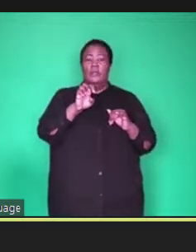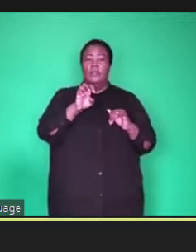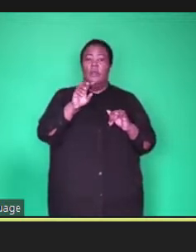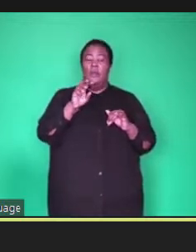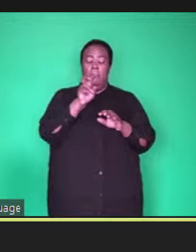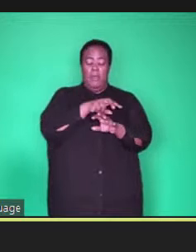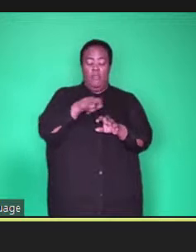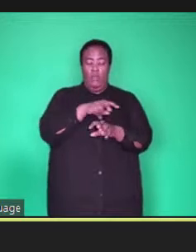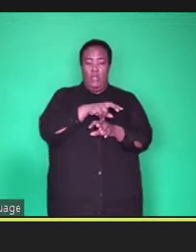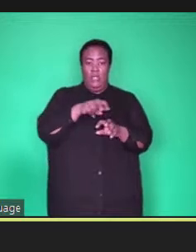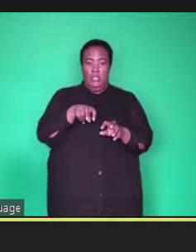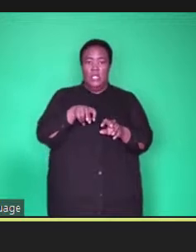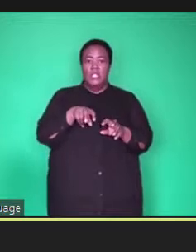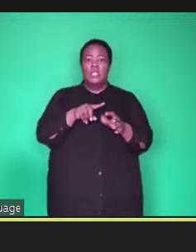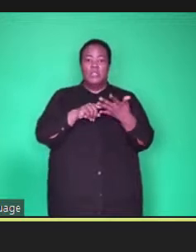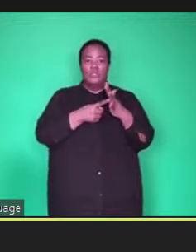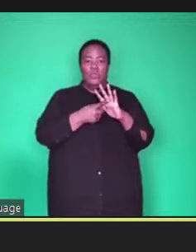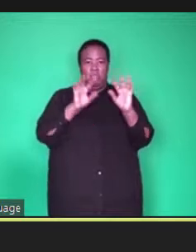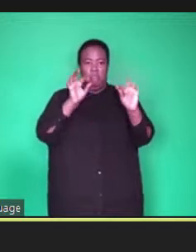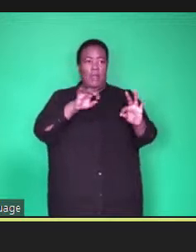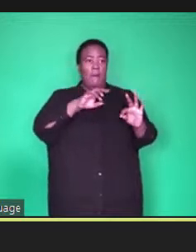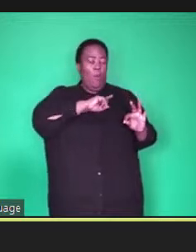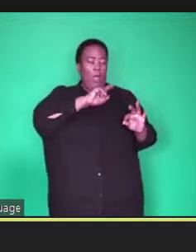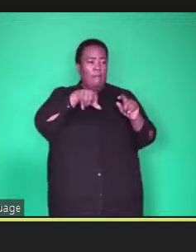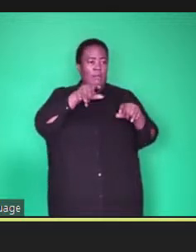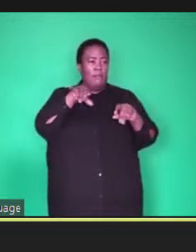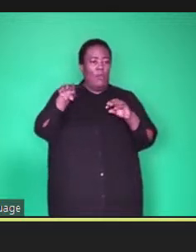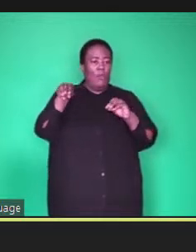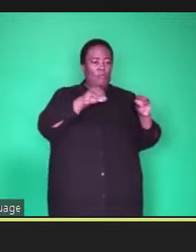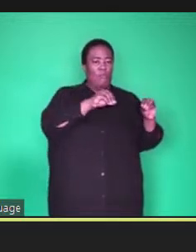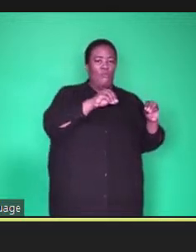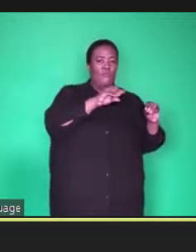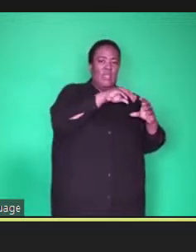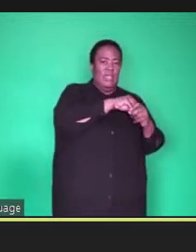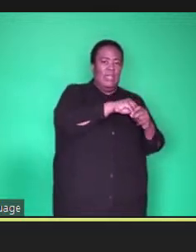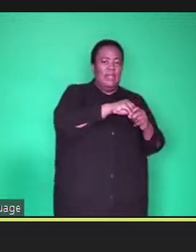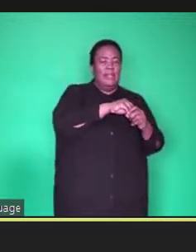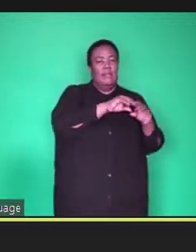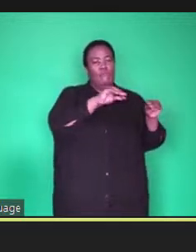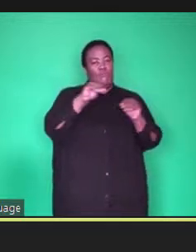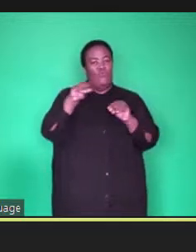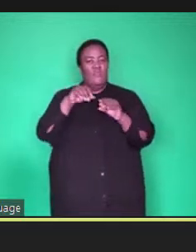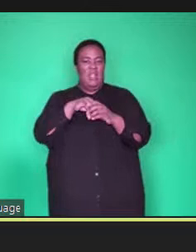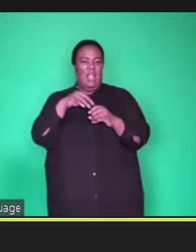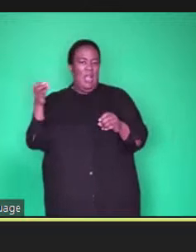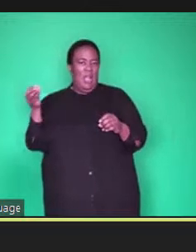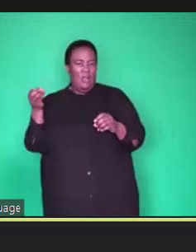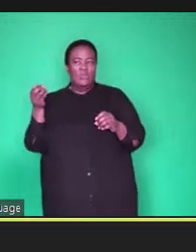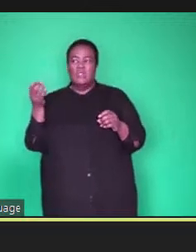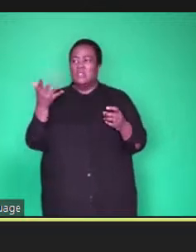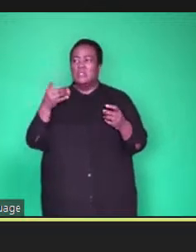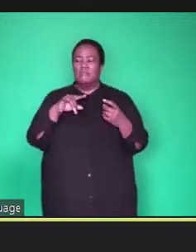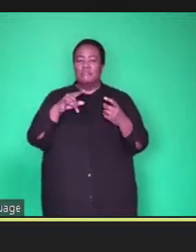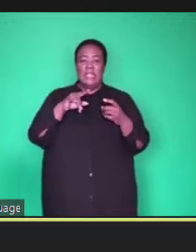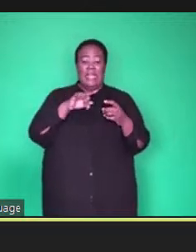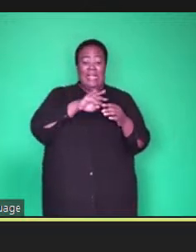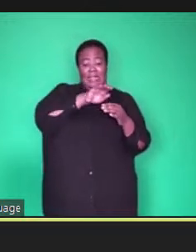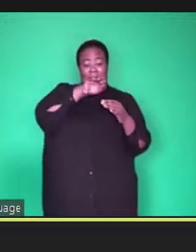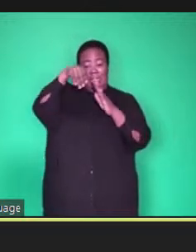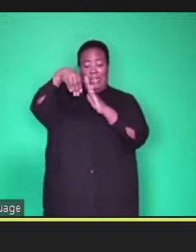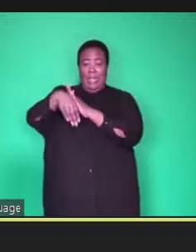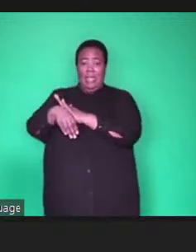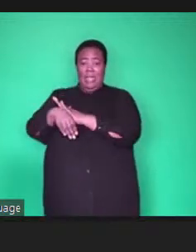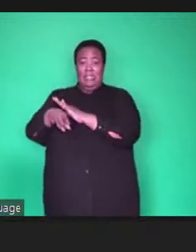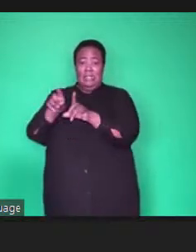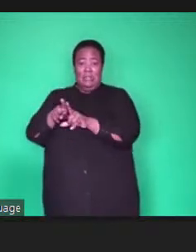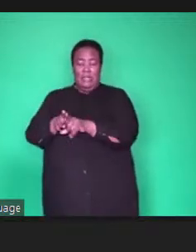this permanent way. So it's not a surprise that the angle of the decline is quite the same over this period. When it comes to Mark,